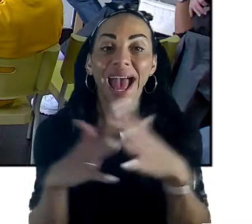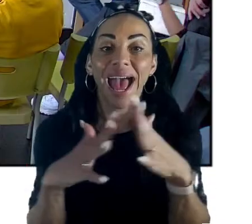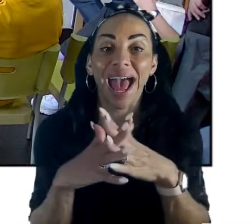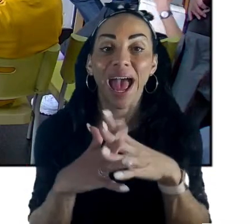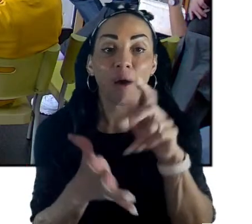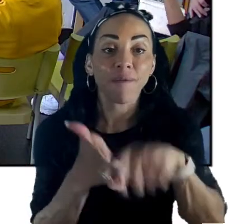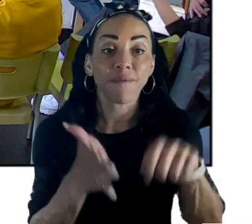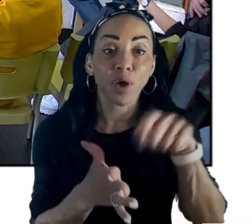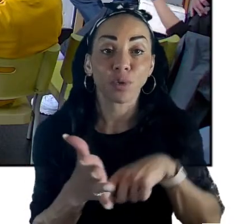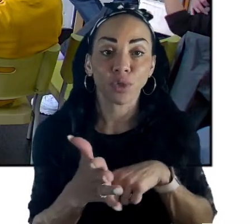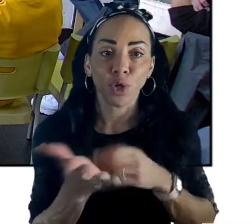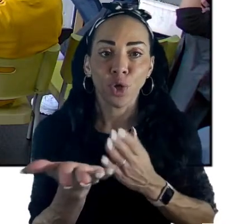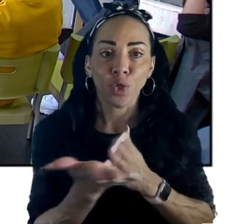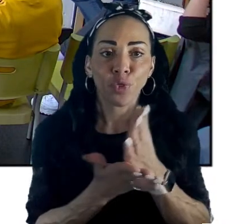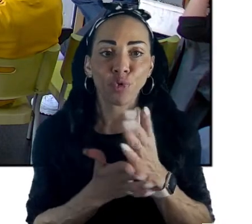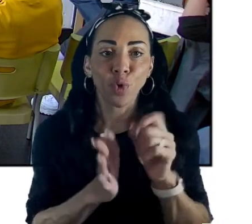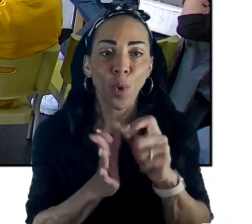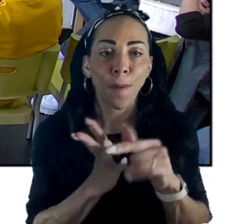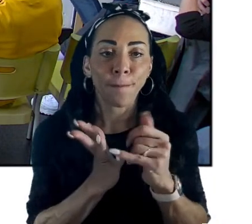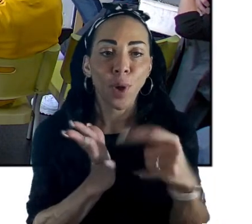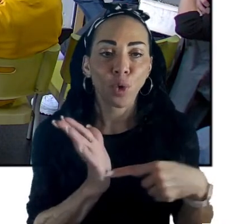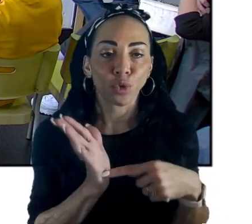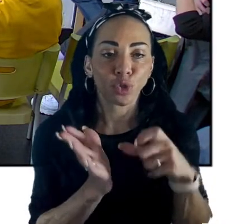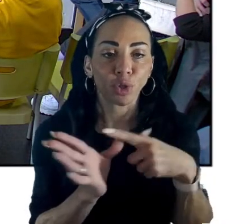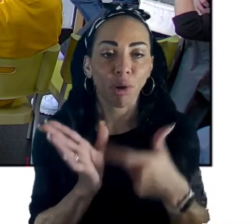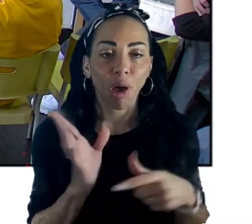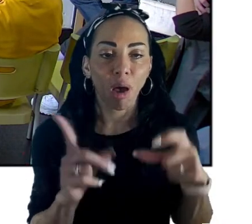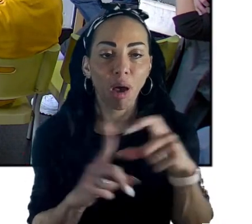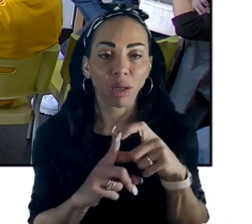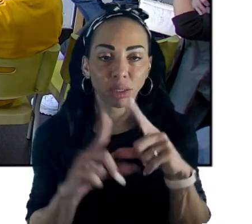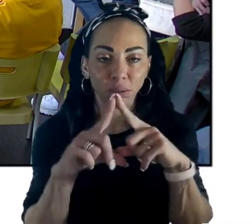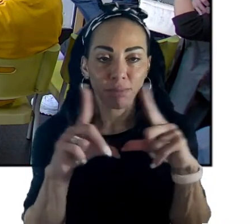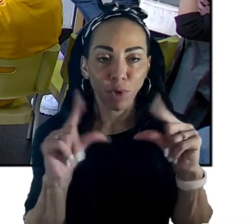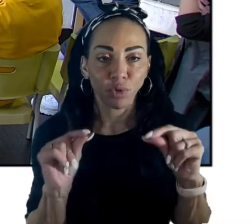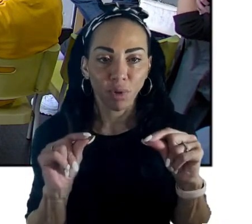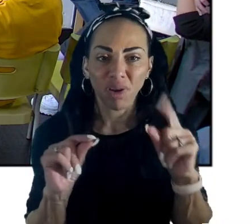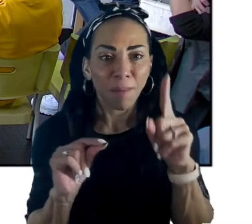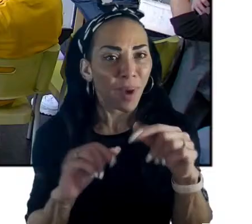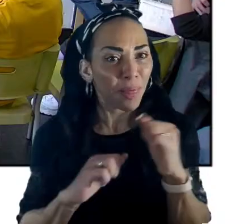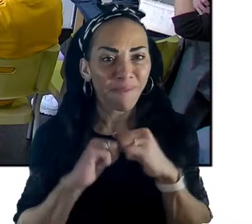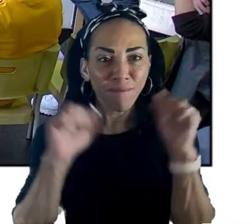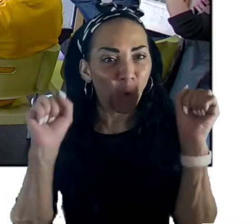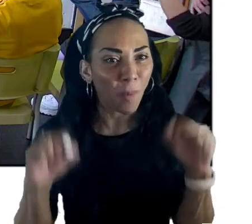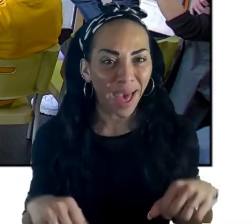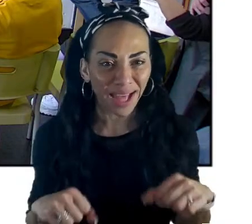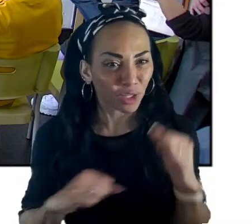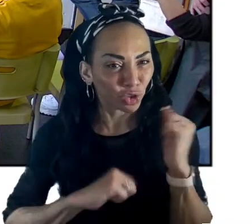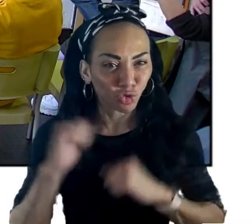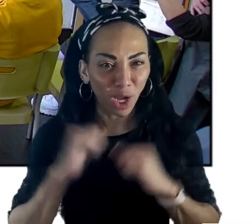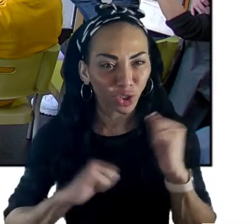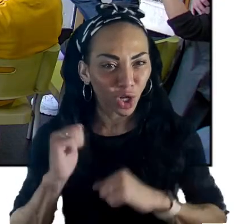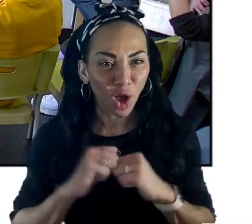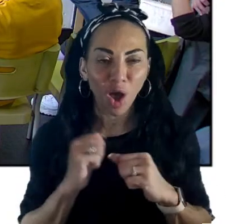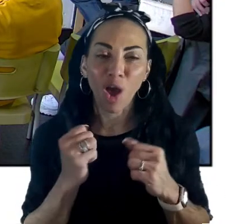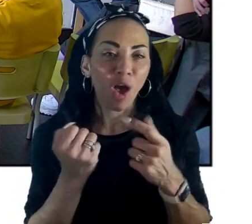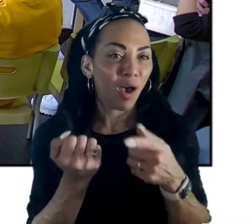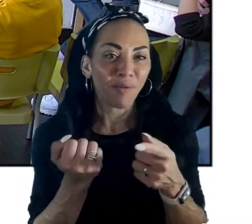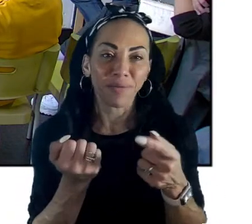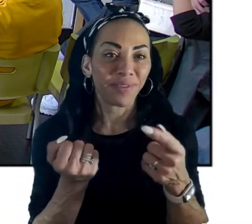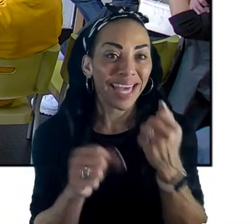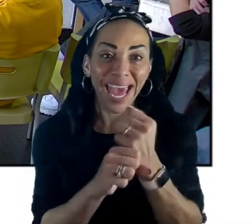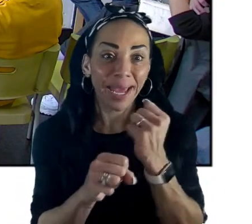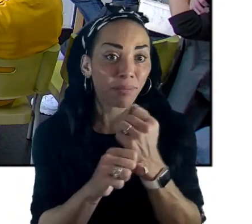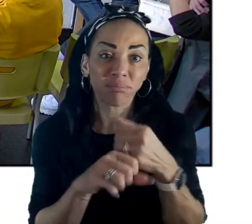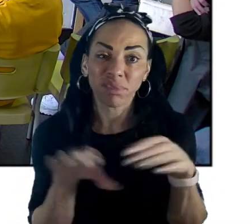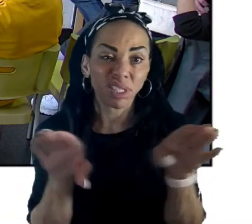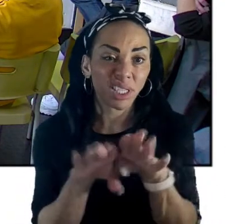the format was roughly the same. And I think, and that's one of the things that fascinates me as somebody who's looked at technology over the years,